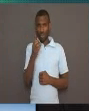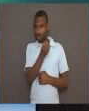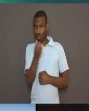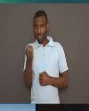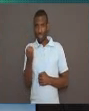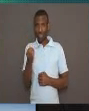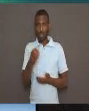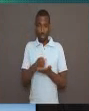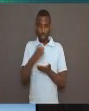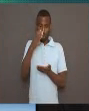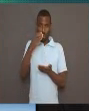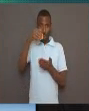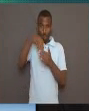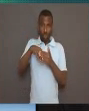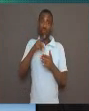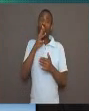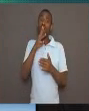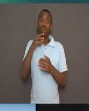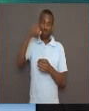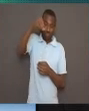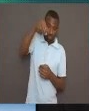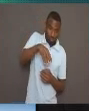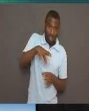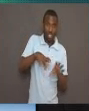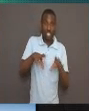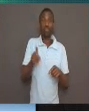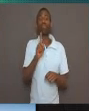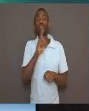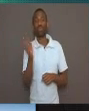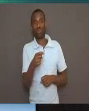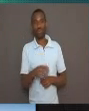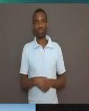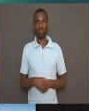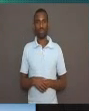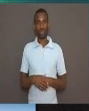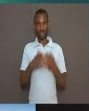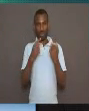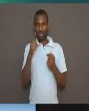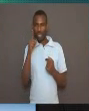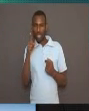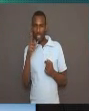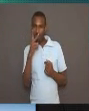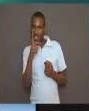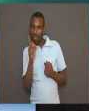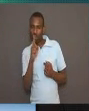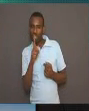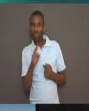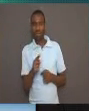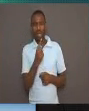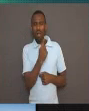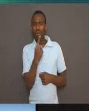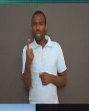then slowly pull it out, you will notice that some of the